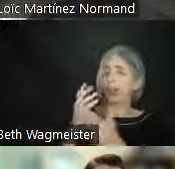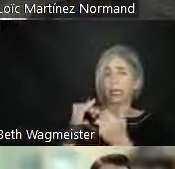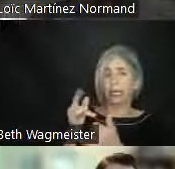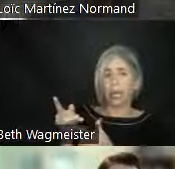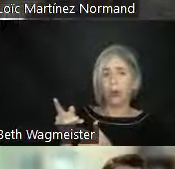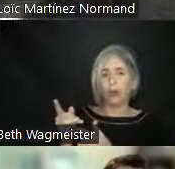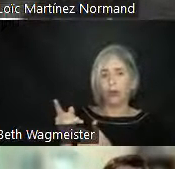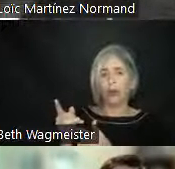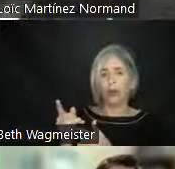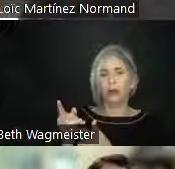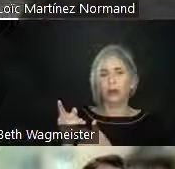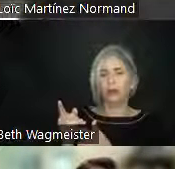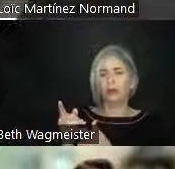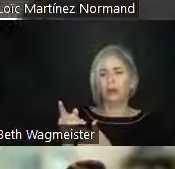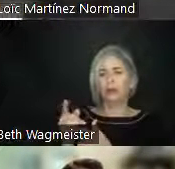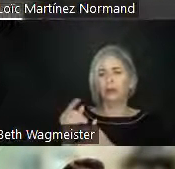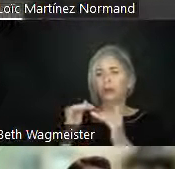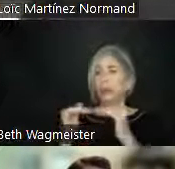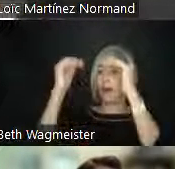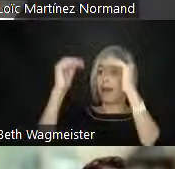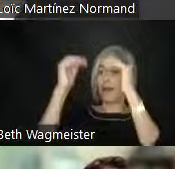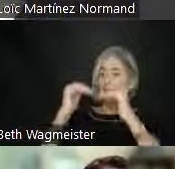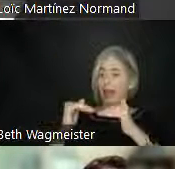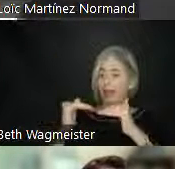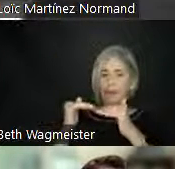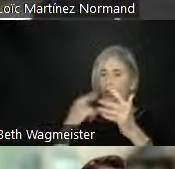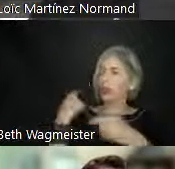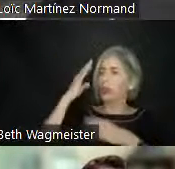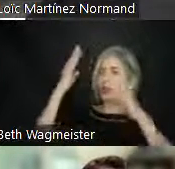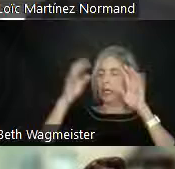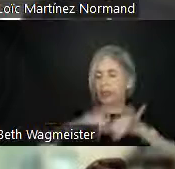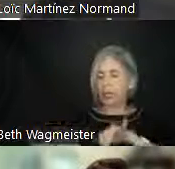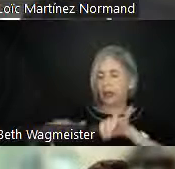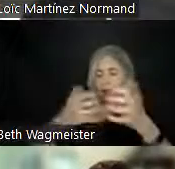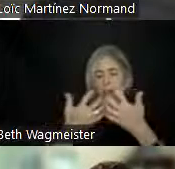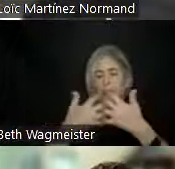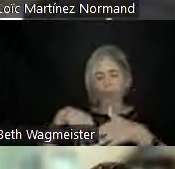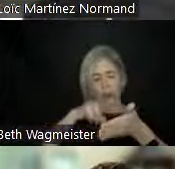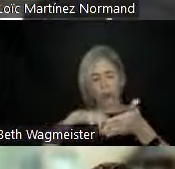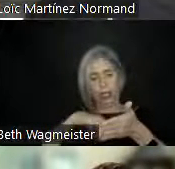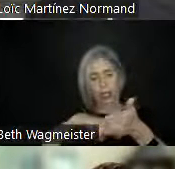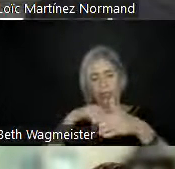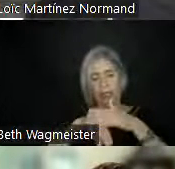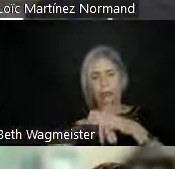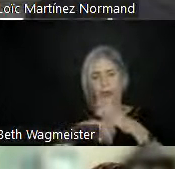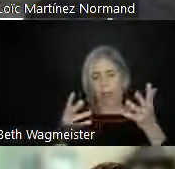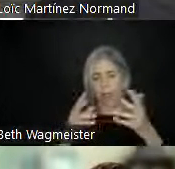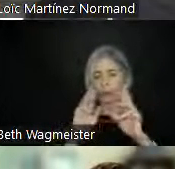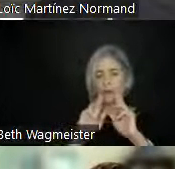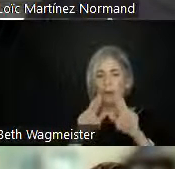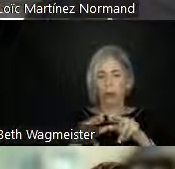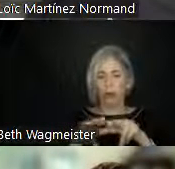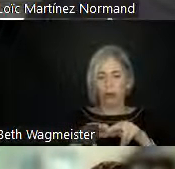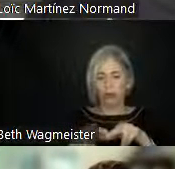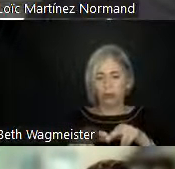Just to on a high level, sort of what we've done, we created a standardized machine readable accessibility conformance report platform